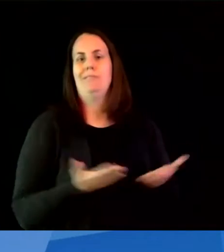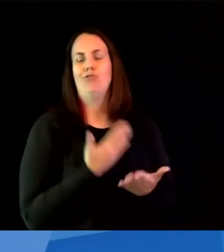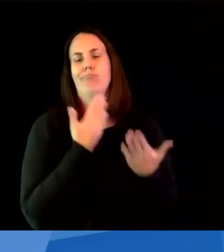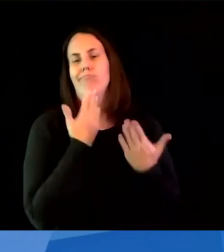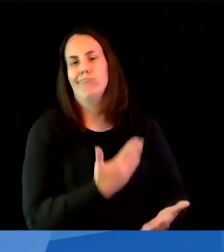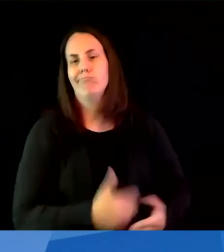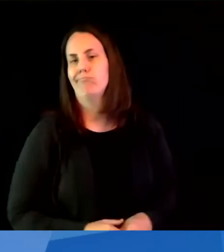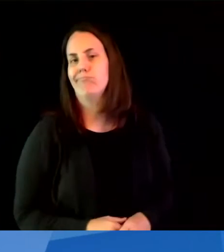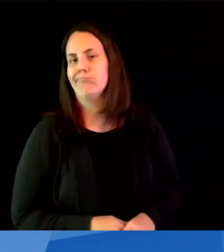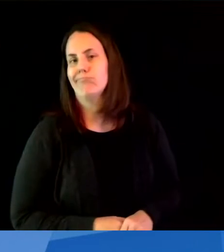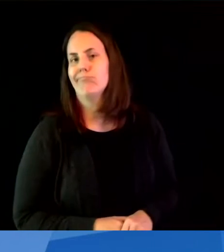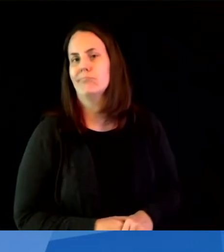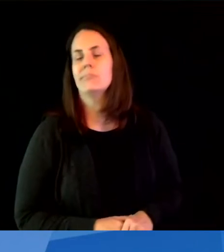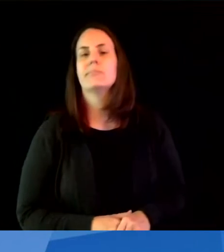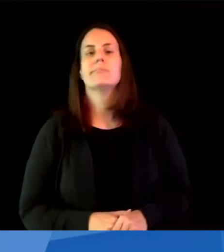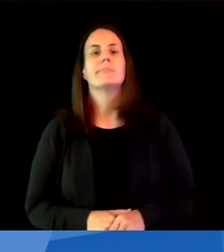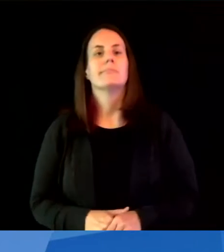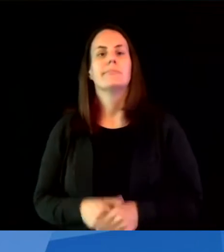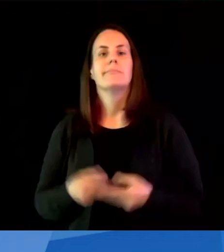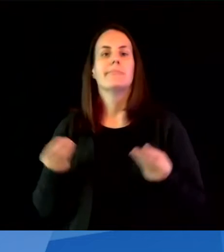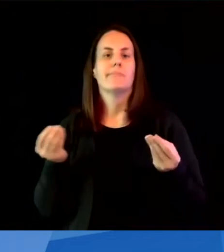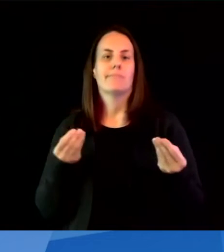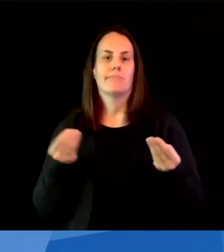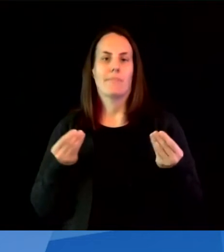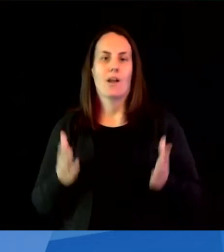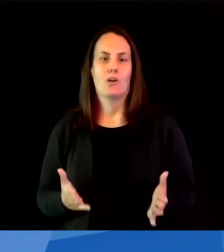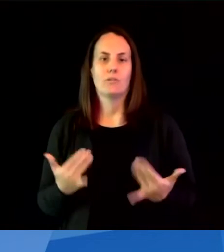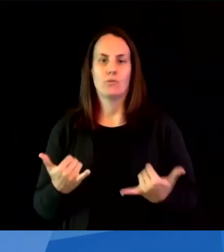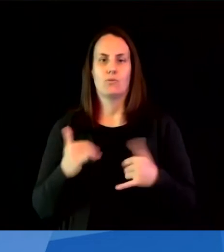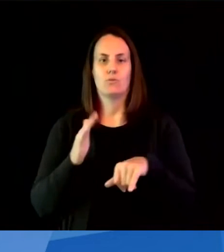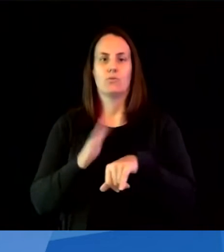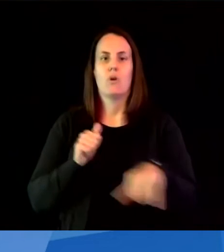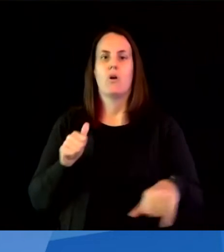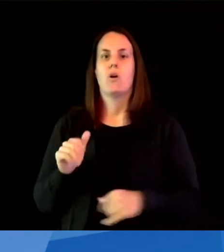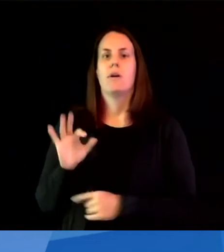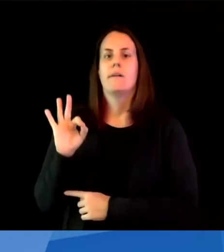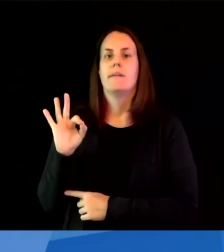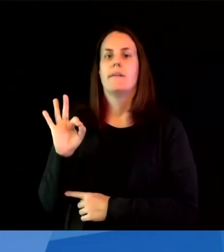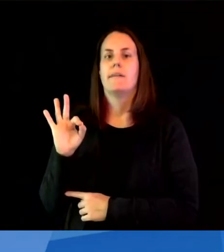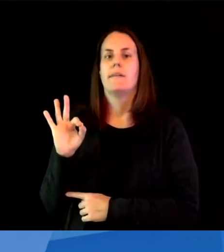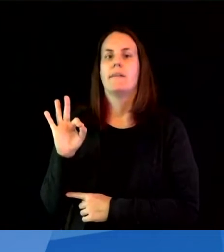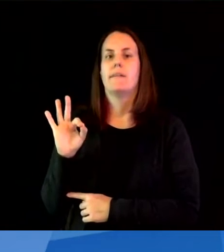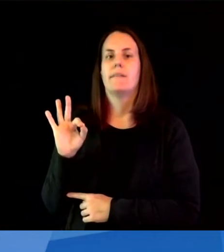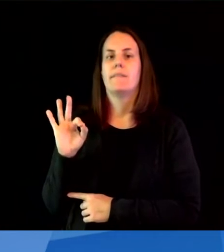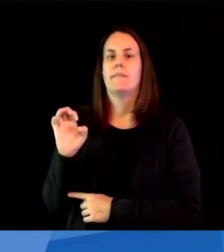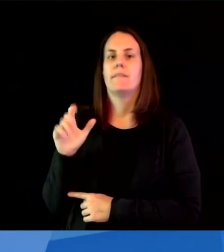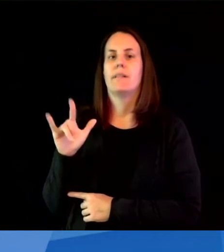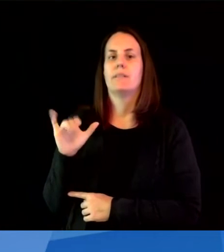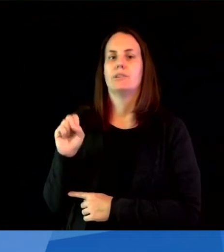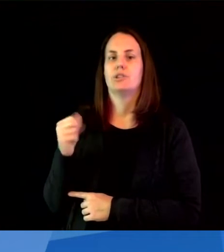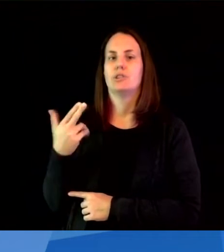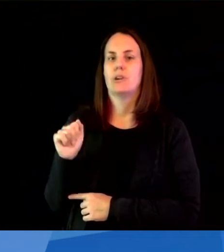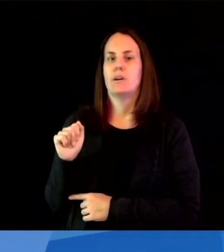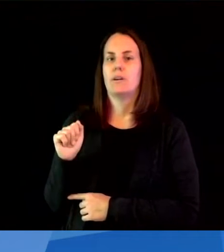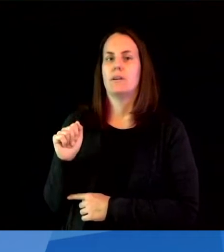Right. And the next question now to Felicia Brown, WGN America. Felicia.